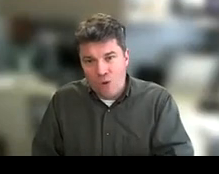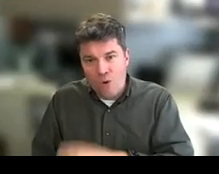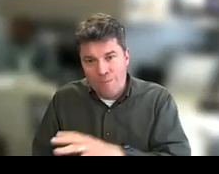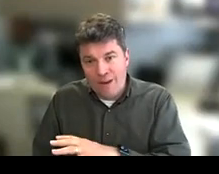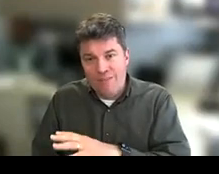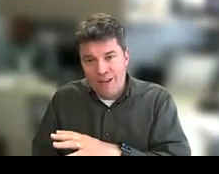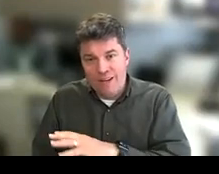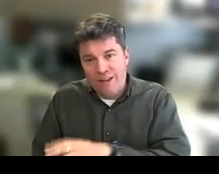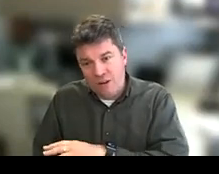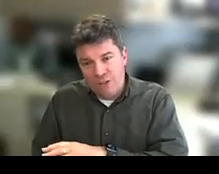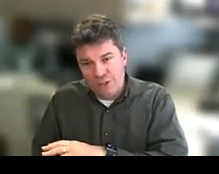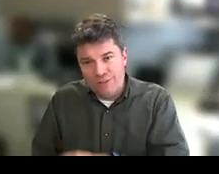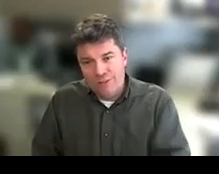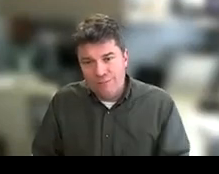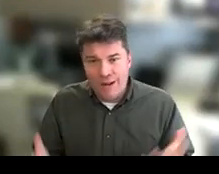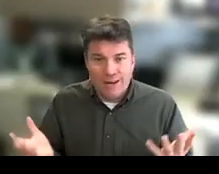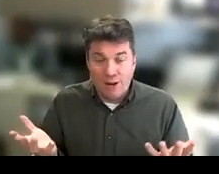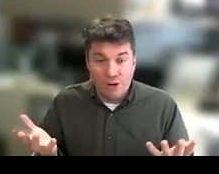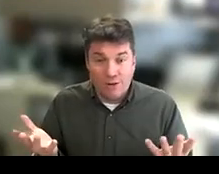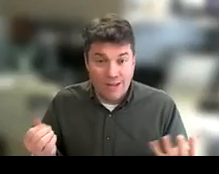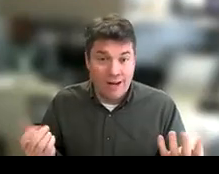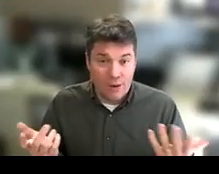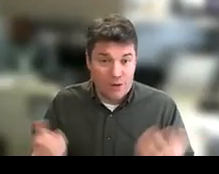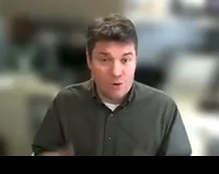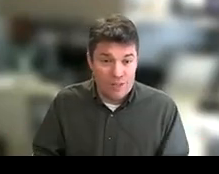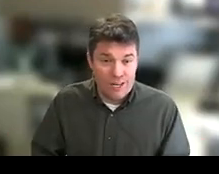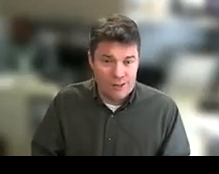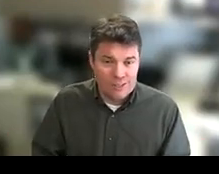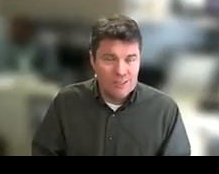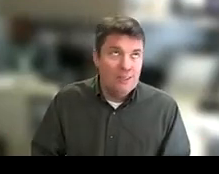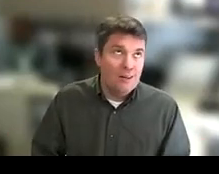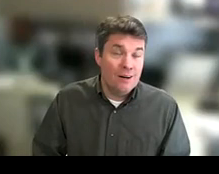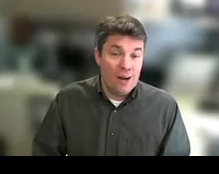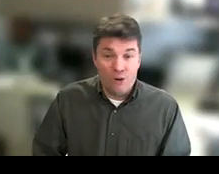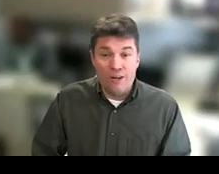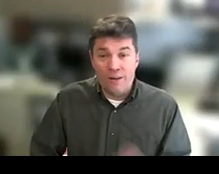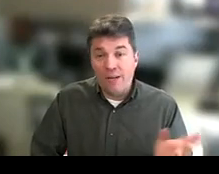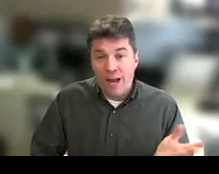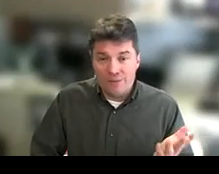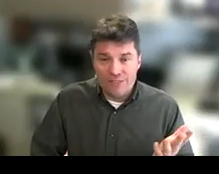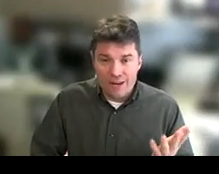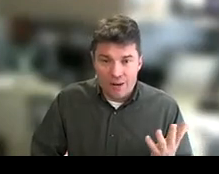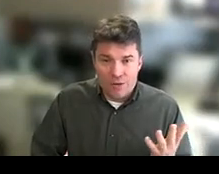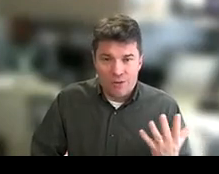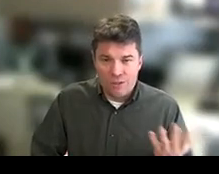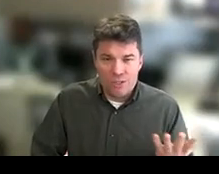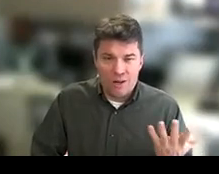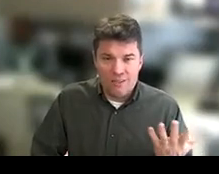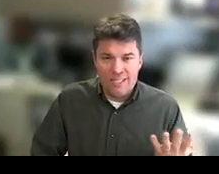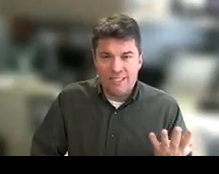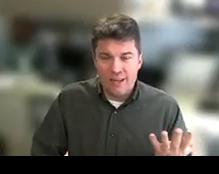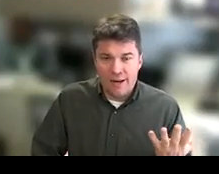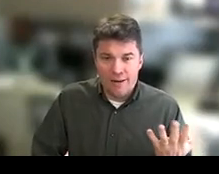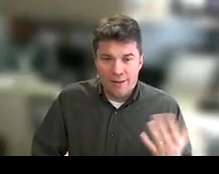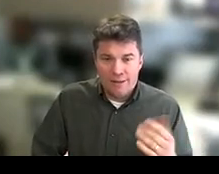However, I didn't grow up in the deaf culture, but I did learn sign language over the years. I learned a different type of sign language, which